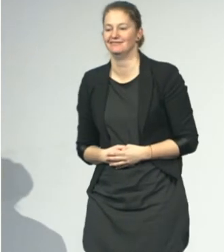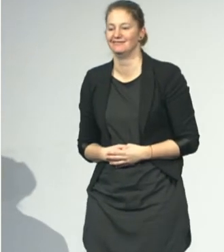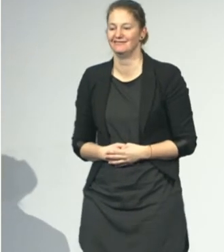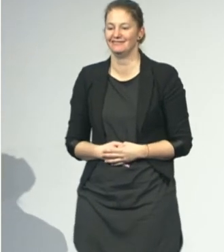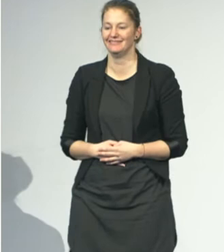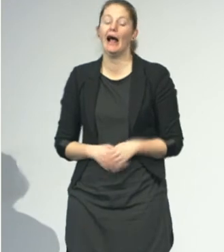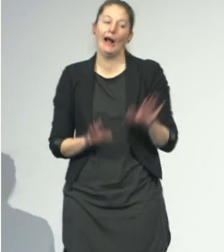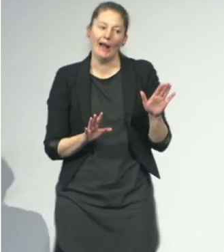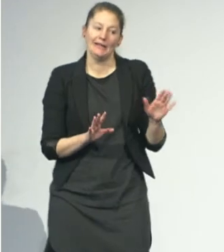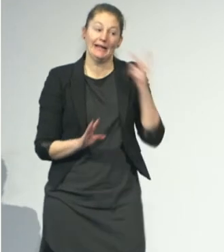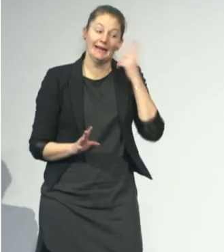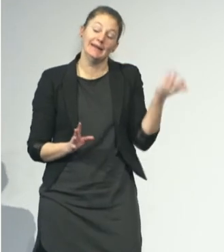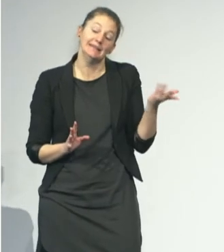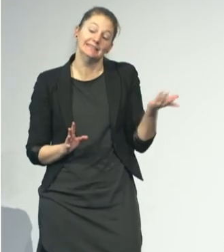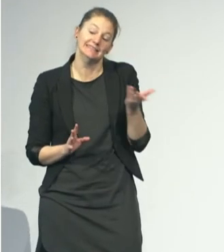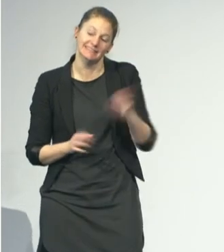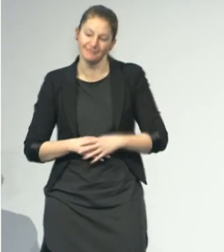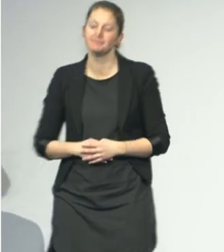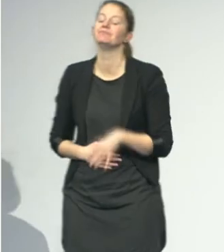For example,